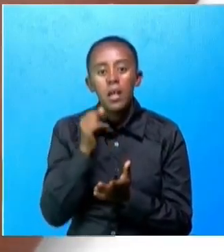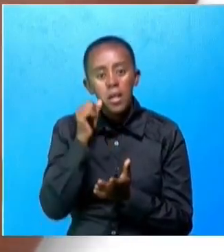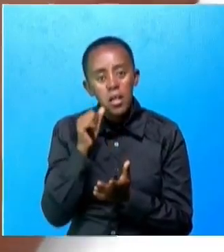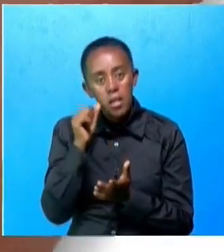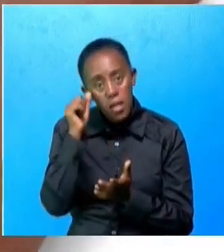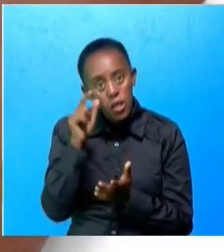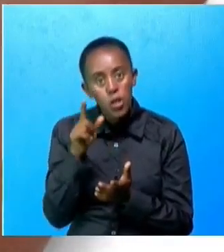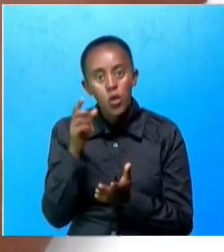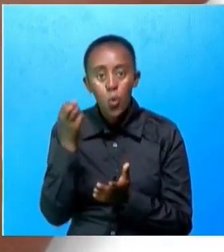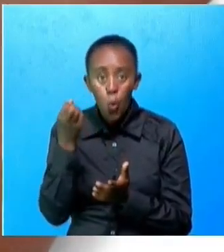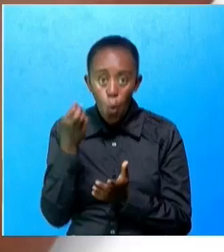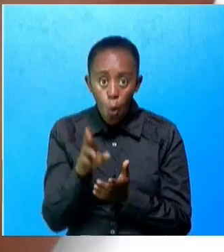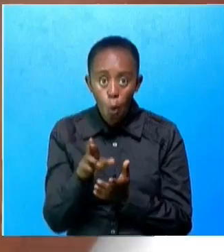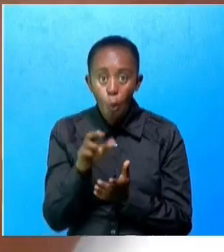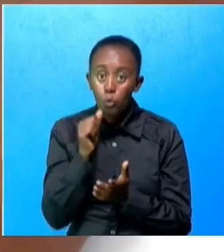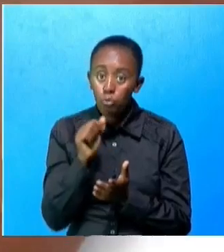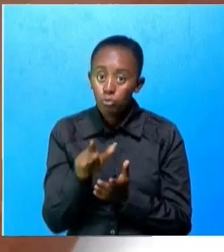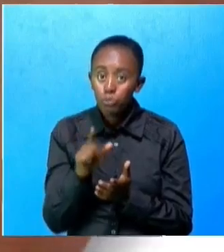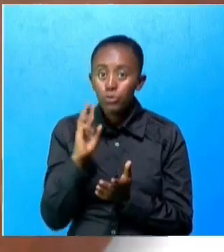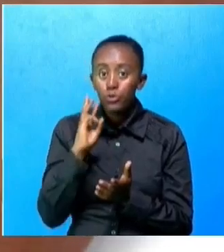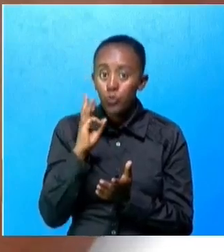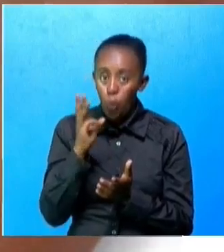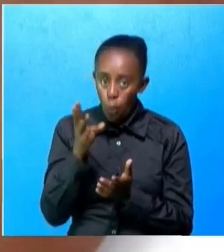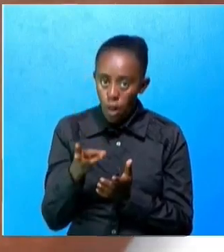or she will